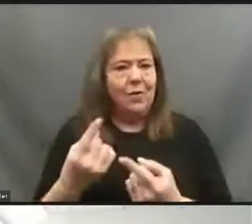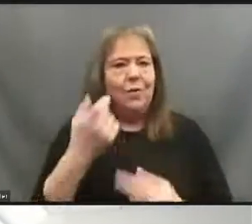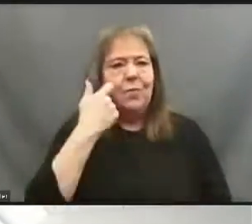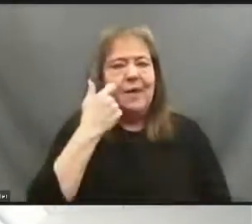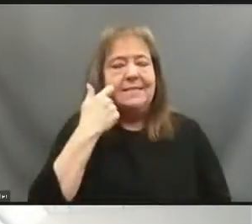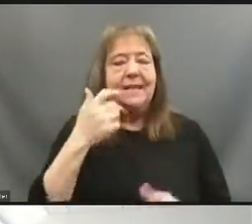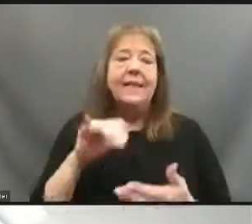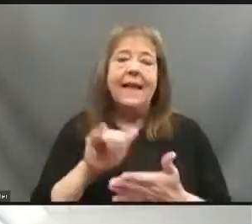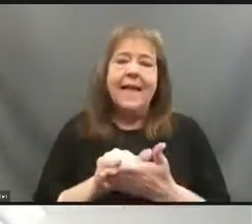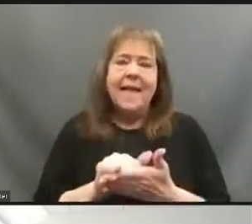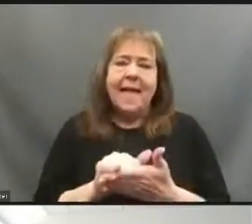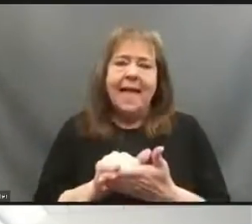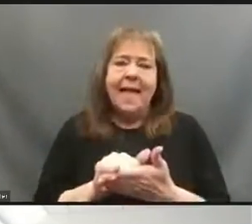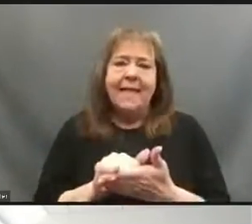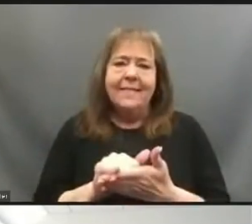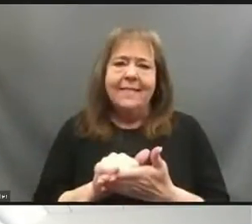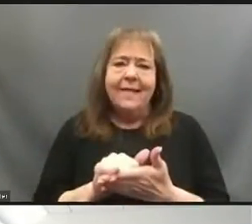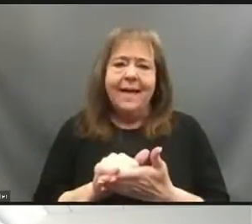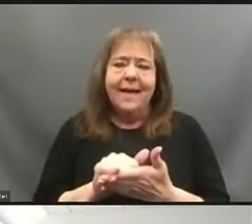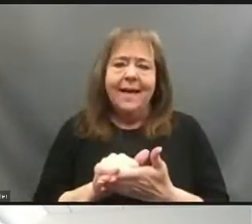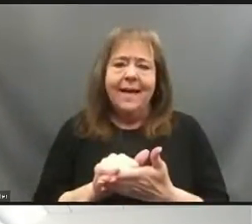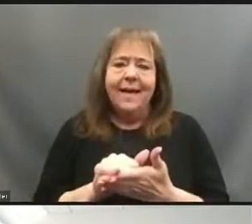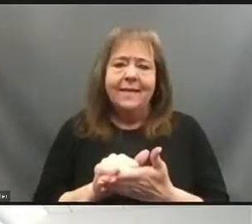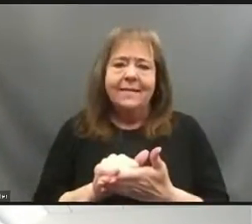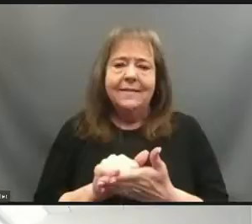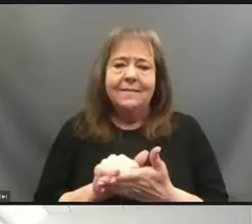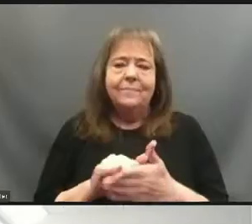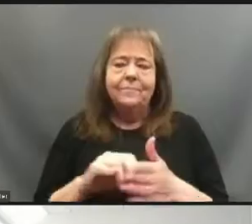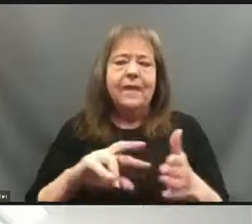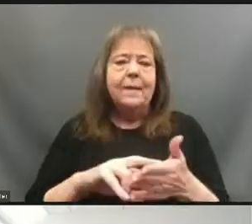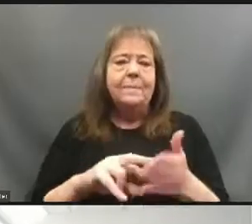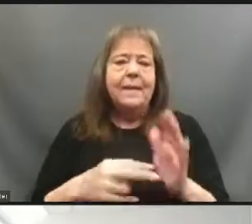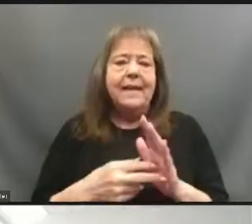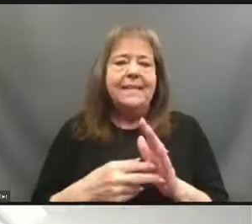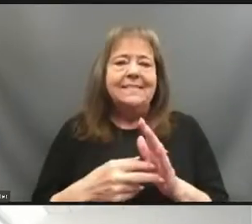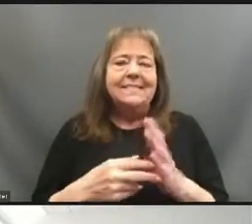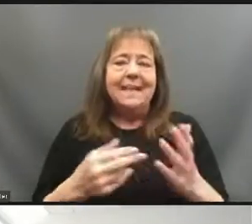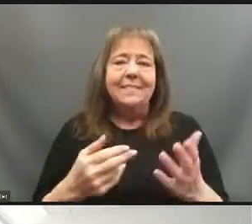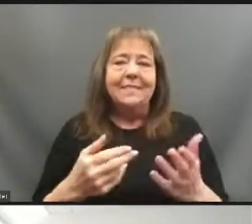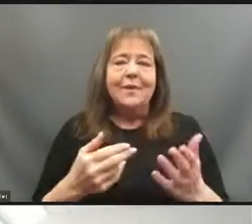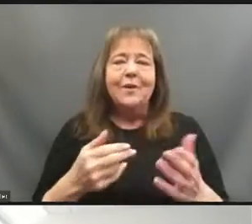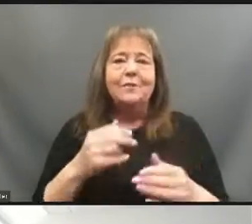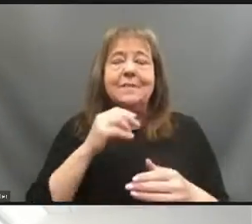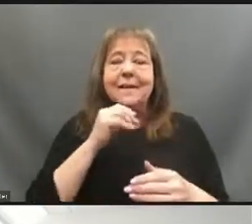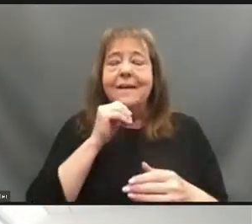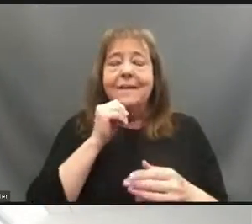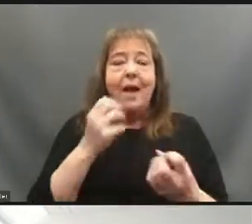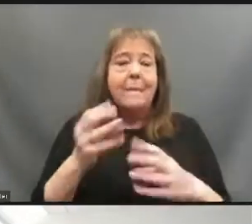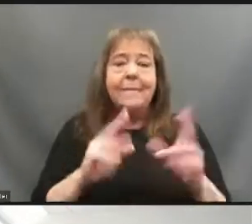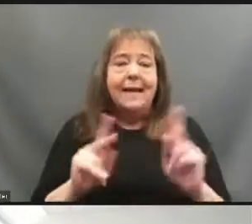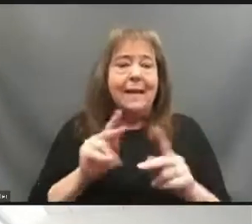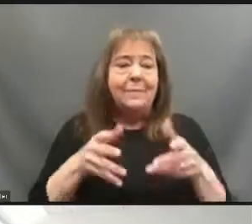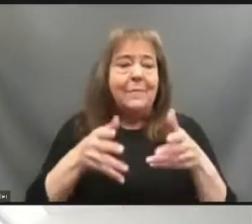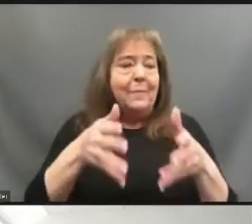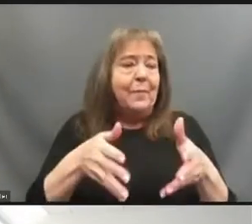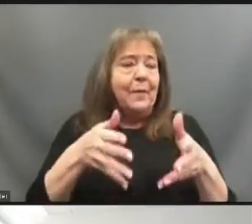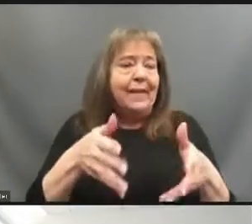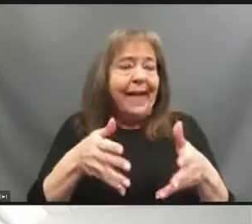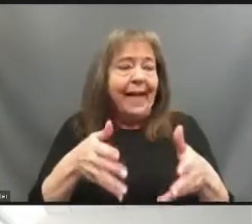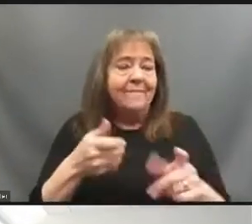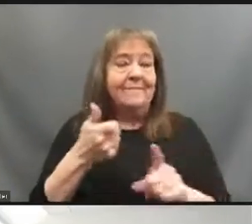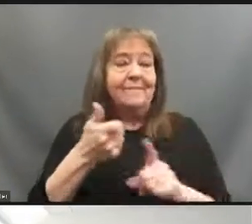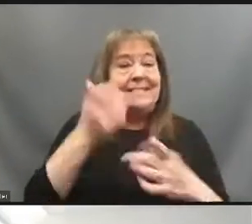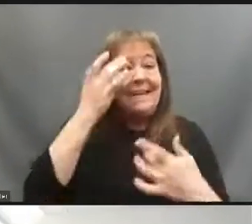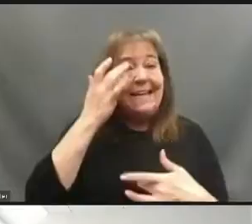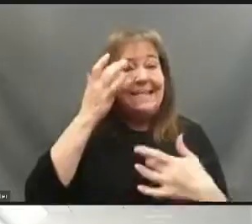creates a space where there's fewer people available to be infected for some period of time